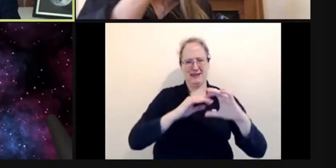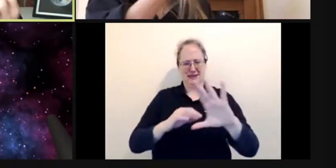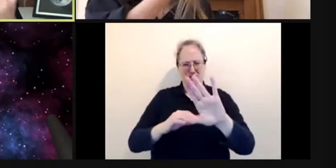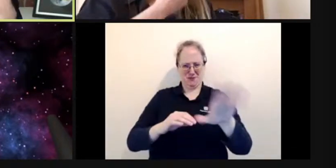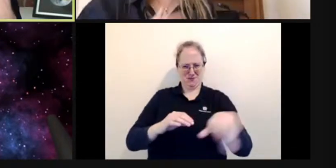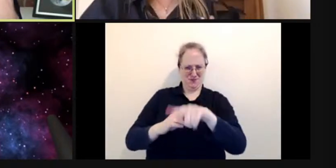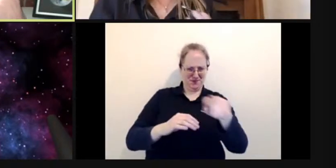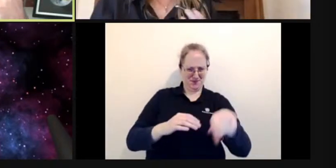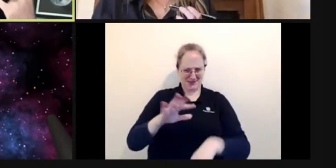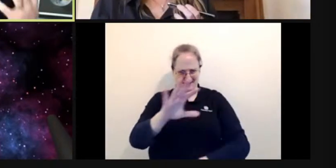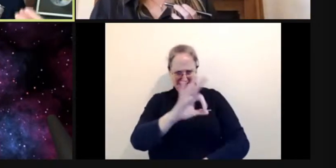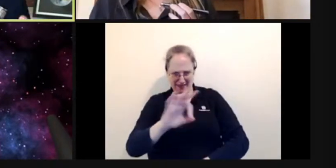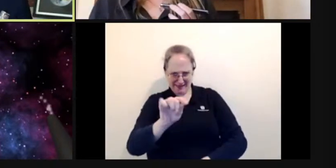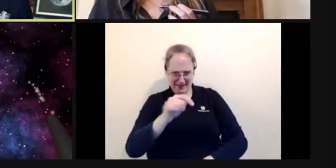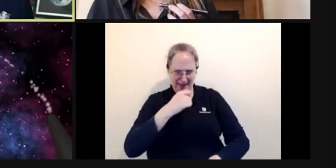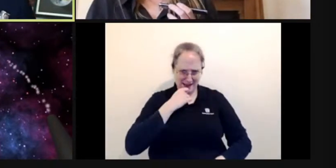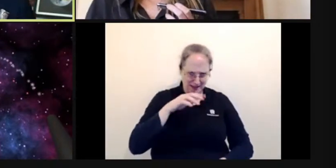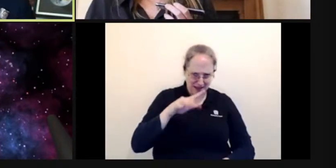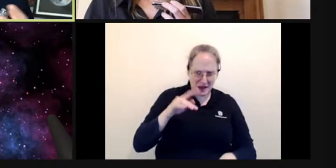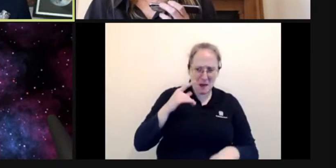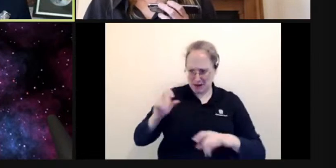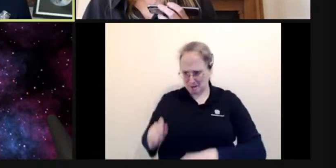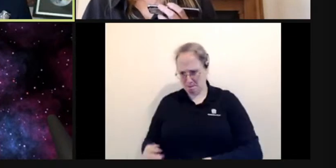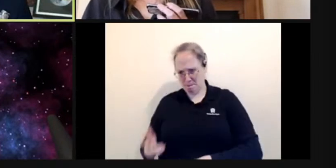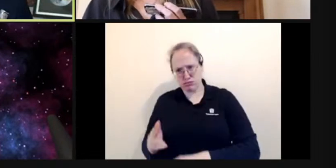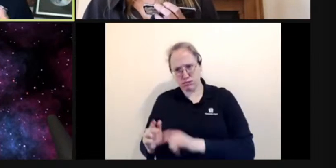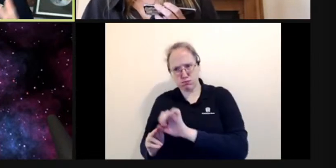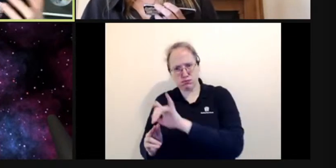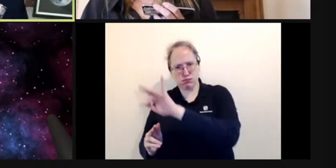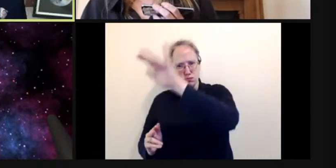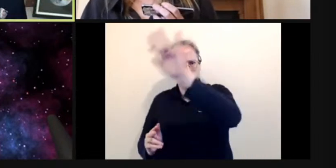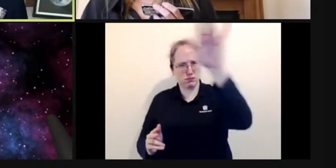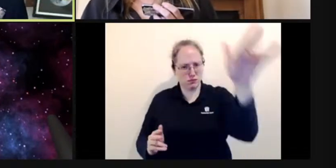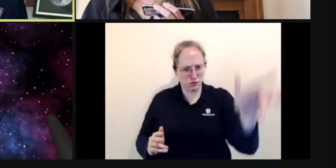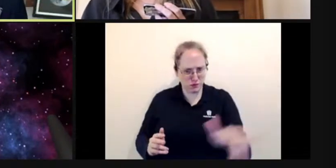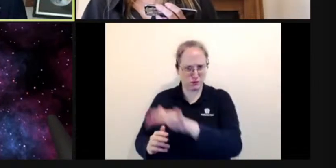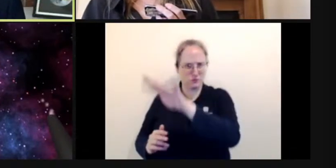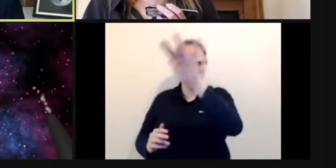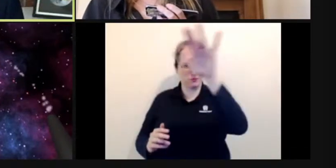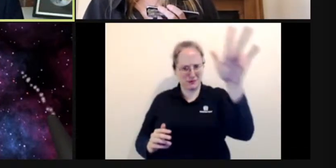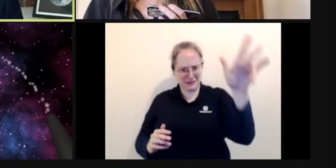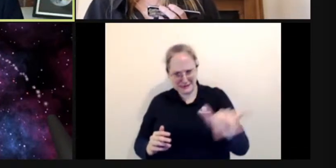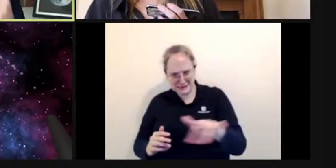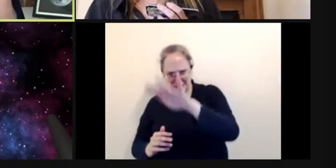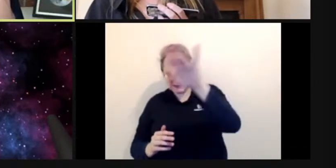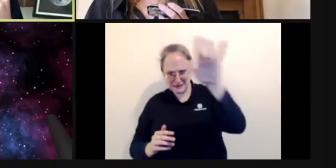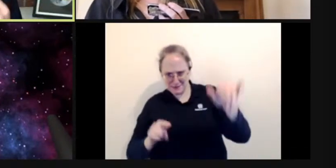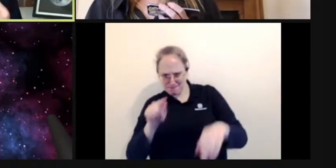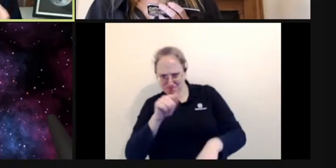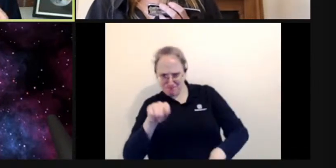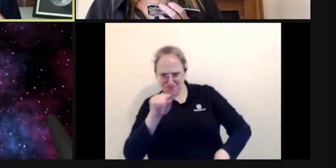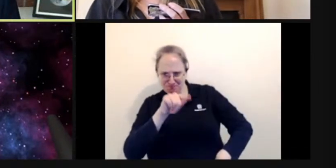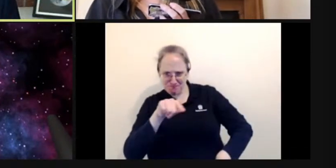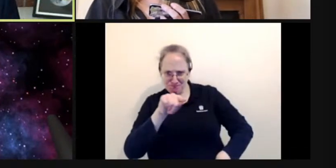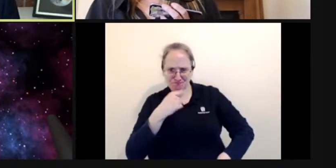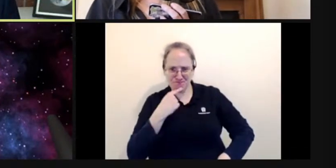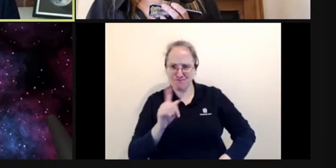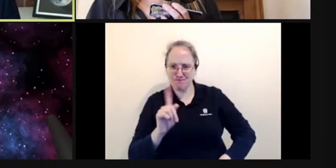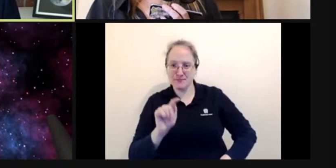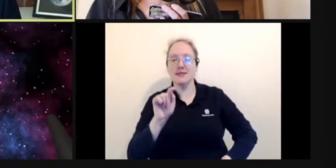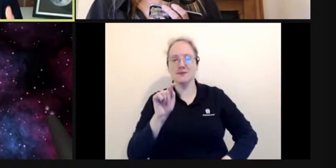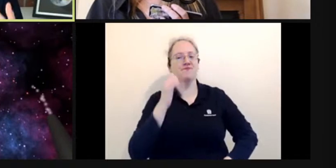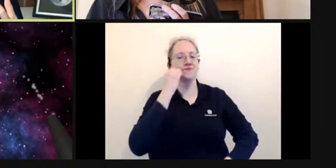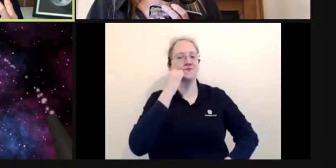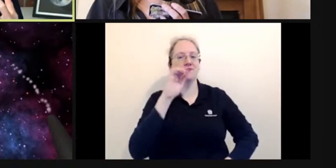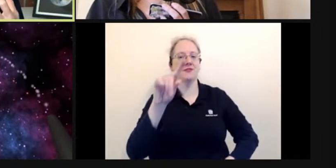has gravity, but it's indeed so much gravity that not even light can escape it. That's the black bit of the black hole. We